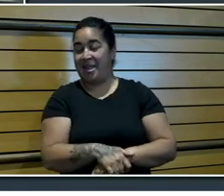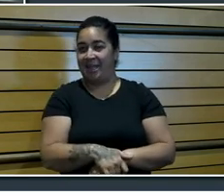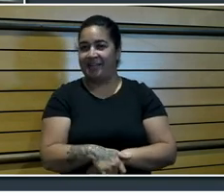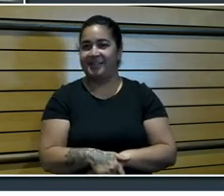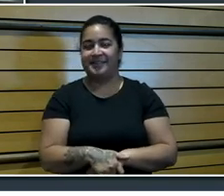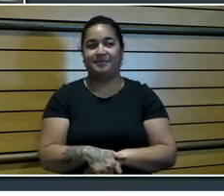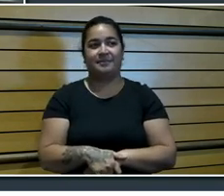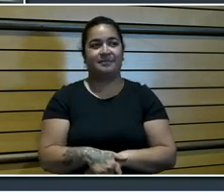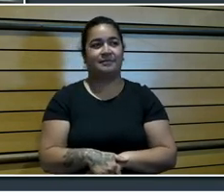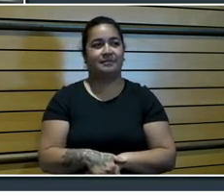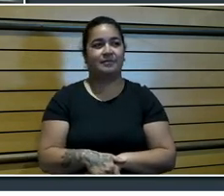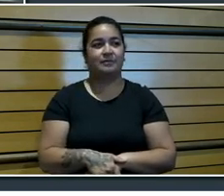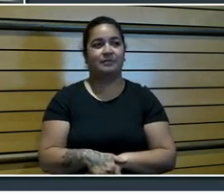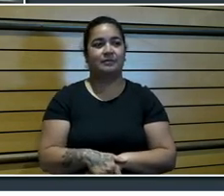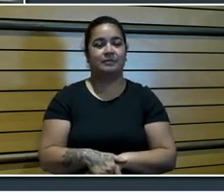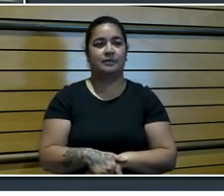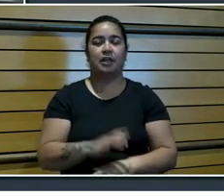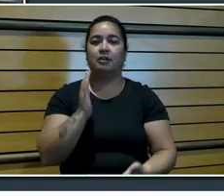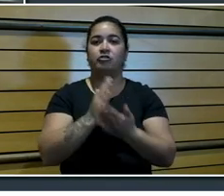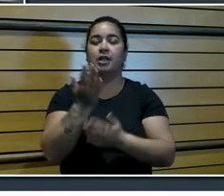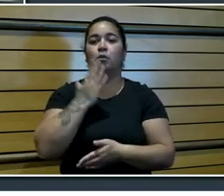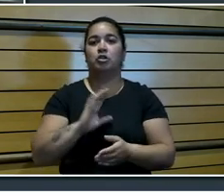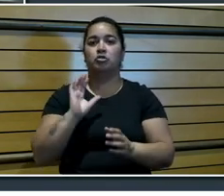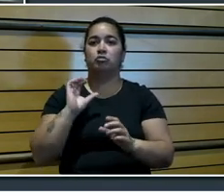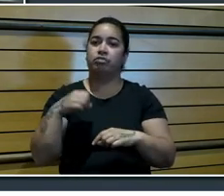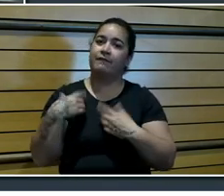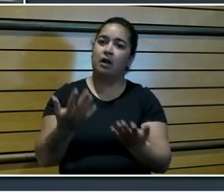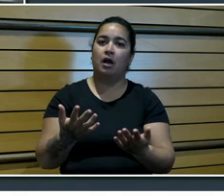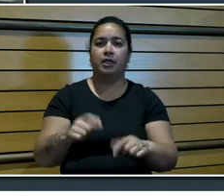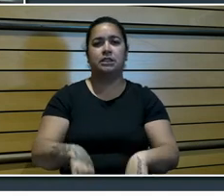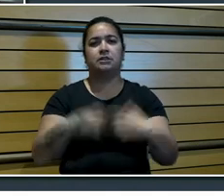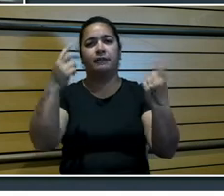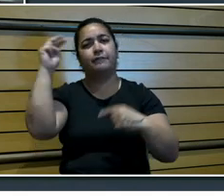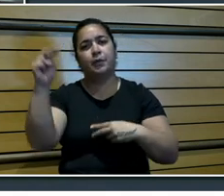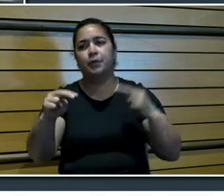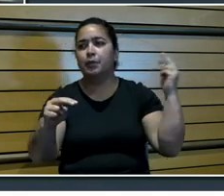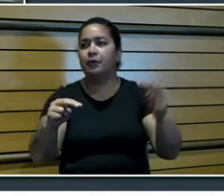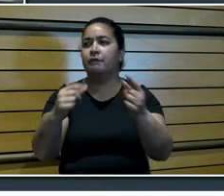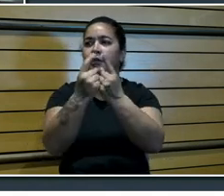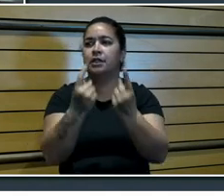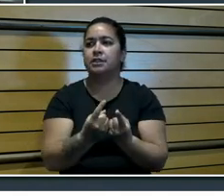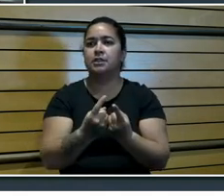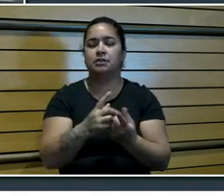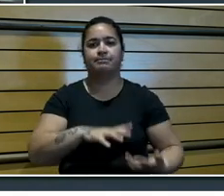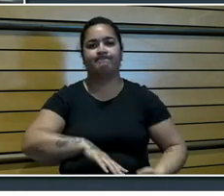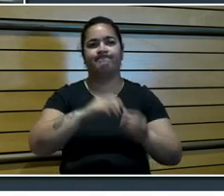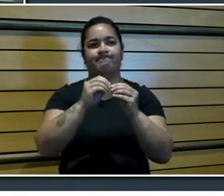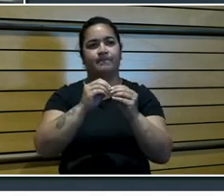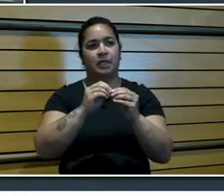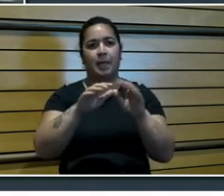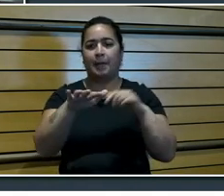so we're wanting to kind of provide alternative perspectives to things. We're wanting to create a sort of a platform of discussion